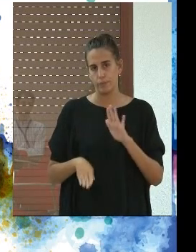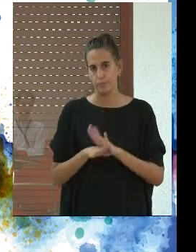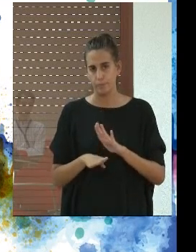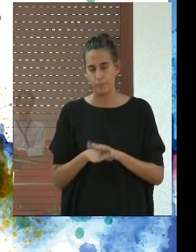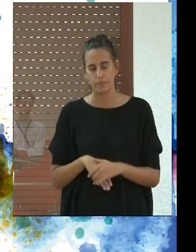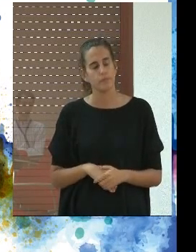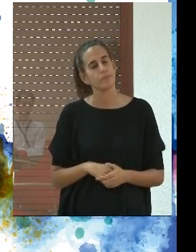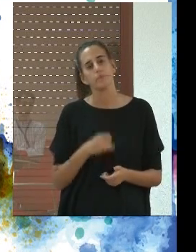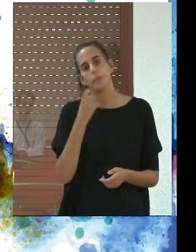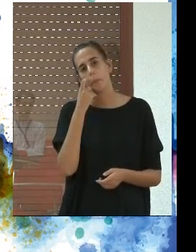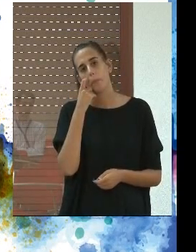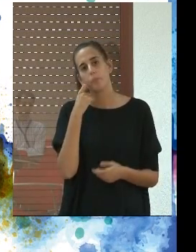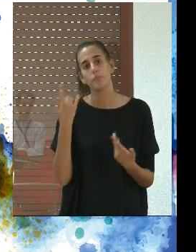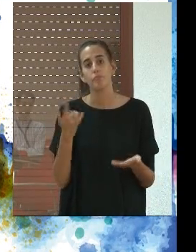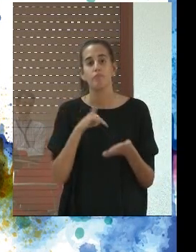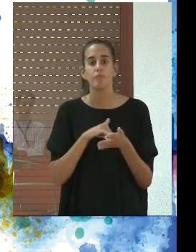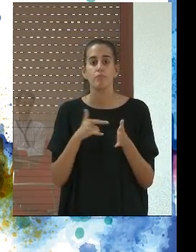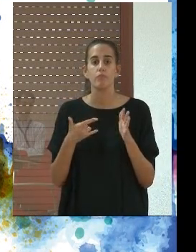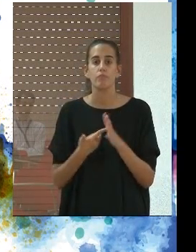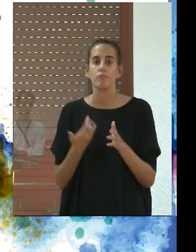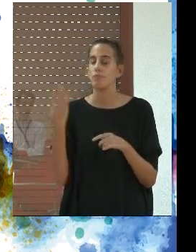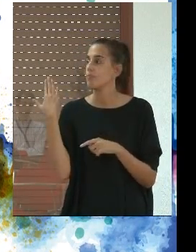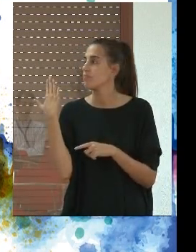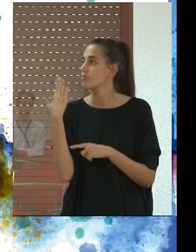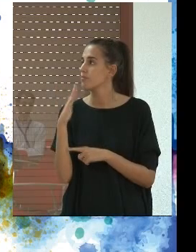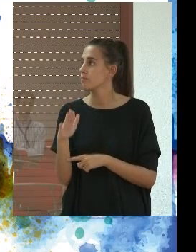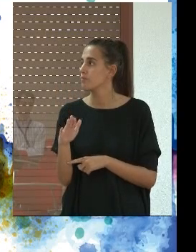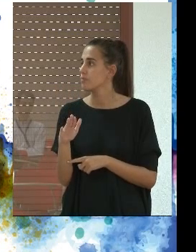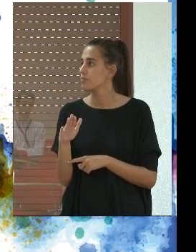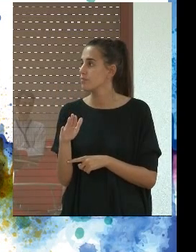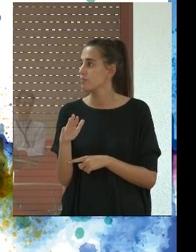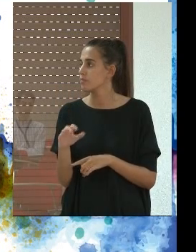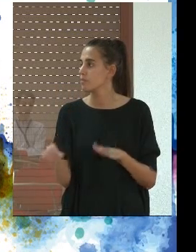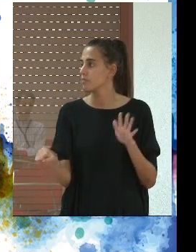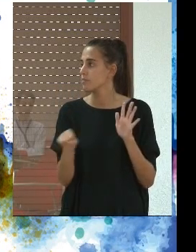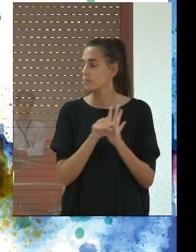e ainda mais. Já sobre TV 40 polegadas leve são sobre por apenas